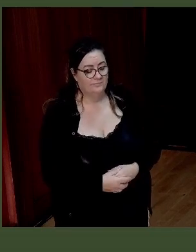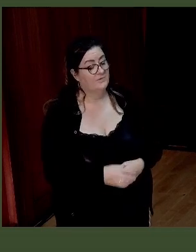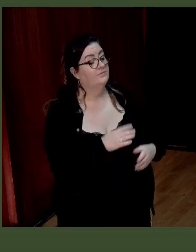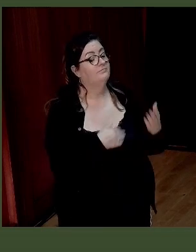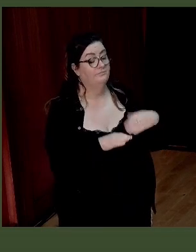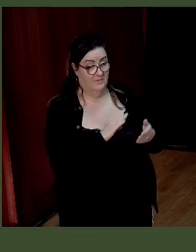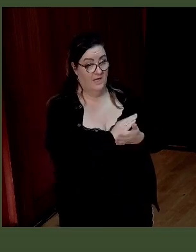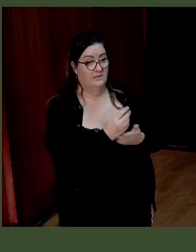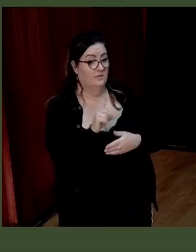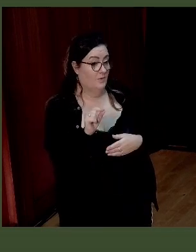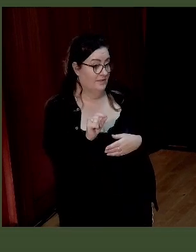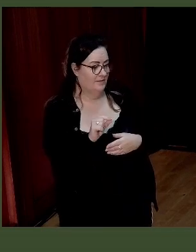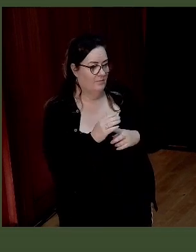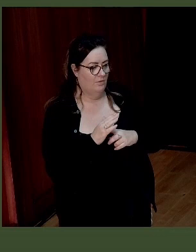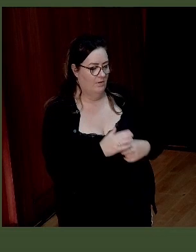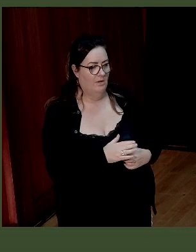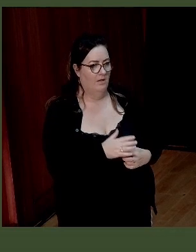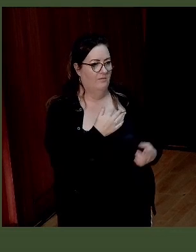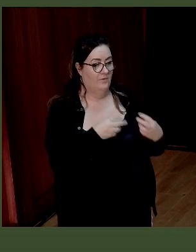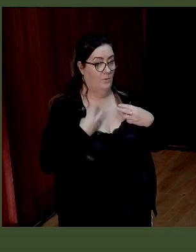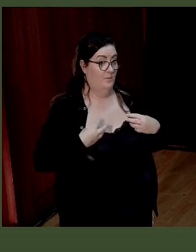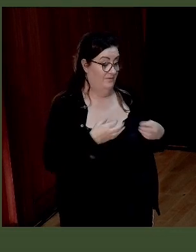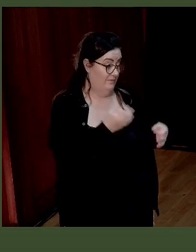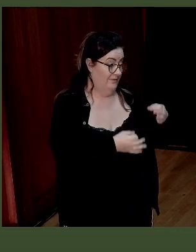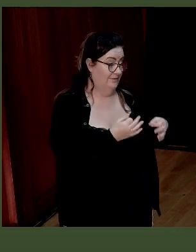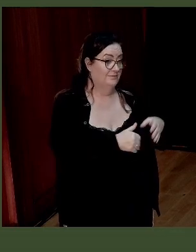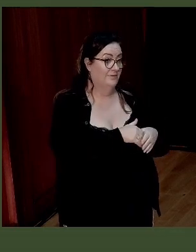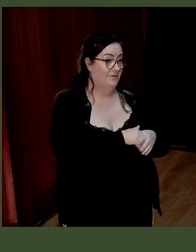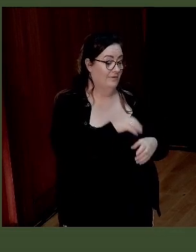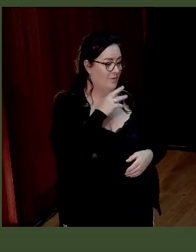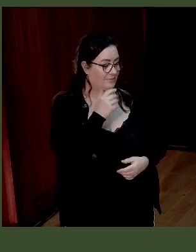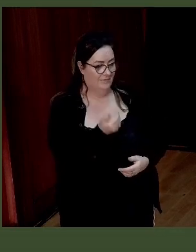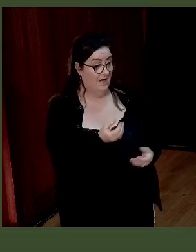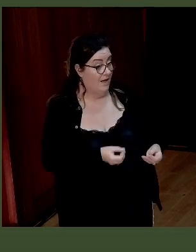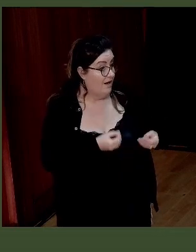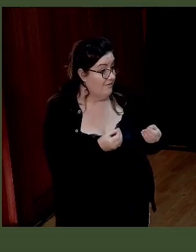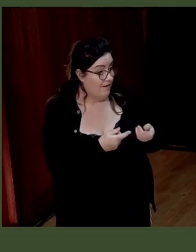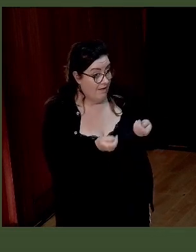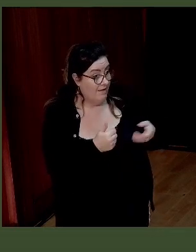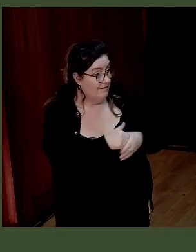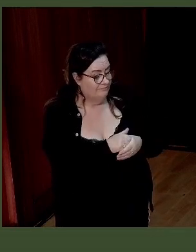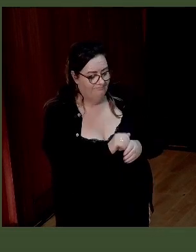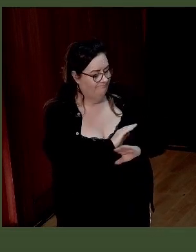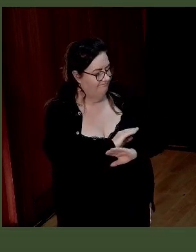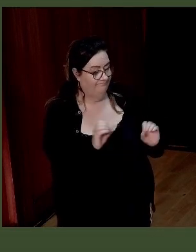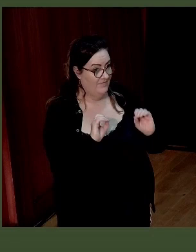the 1920s marked a low point for political women in many ways, as they were offered little or no role in the